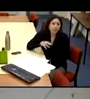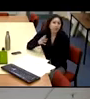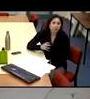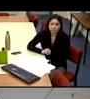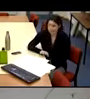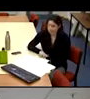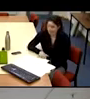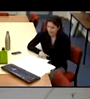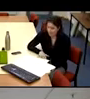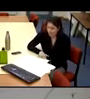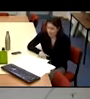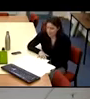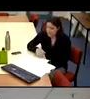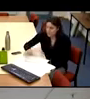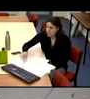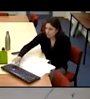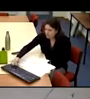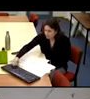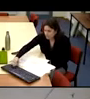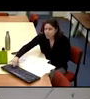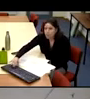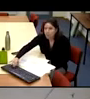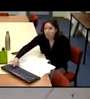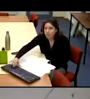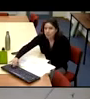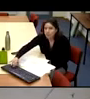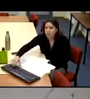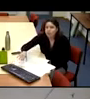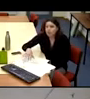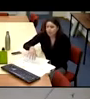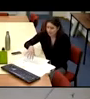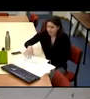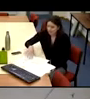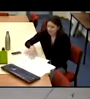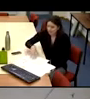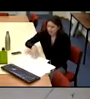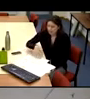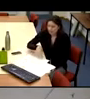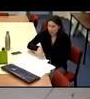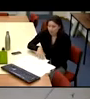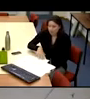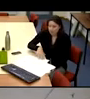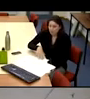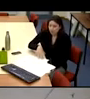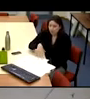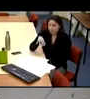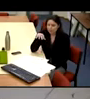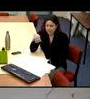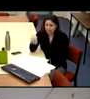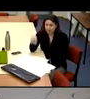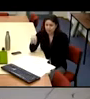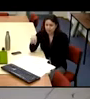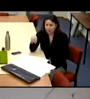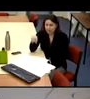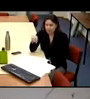because of that whole refugee experience. I'll just go on to her quote so you can start reading it. She said, when your family fled